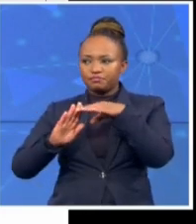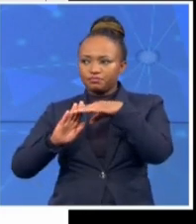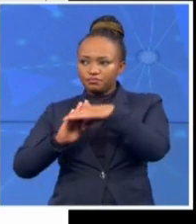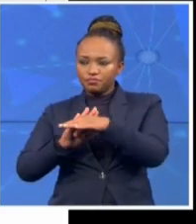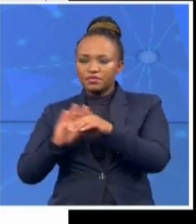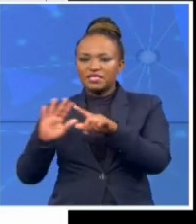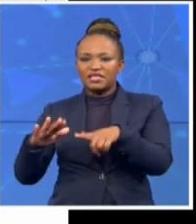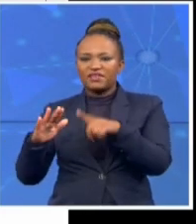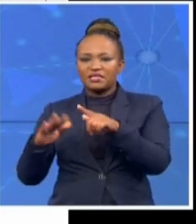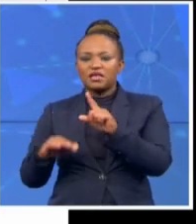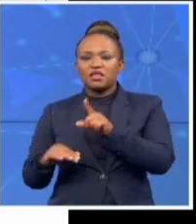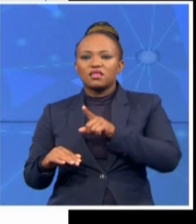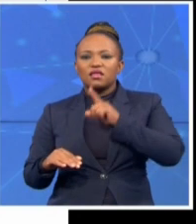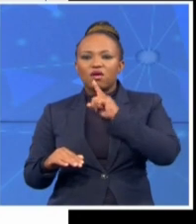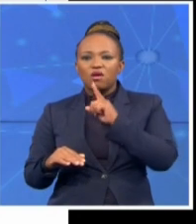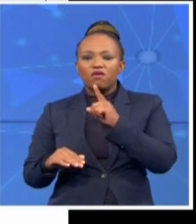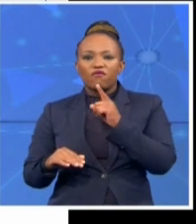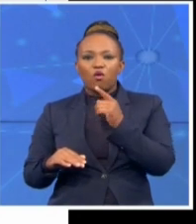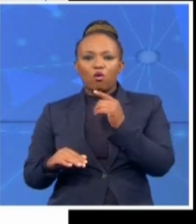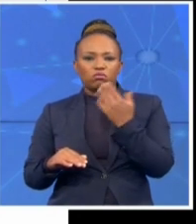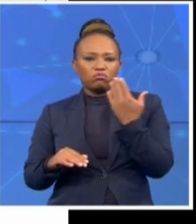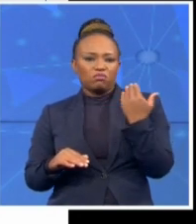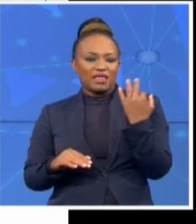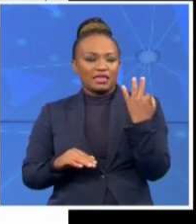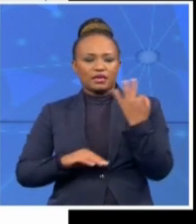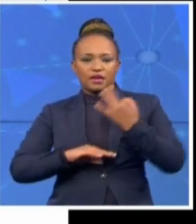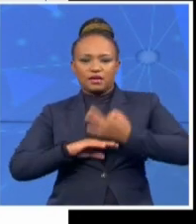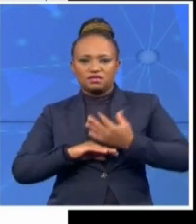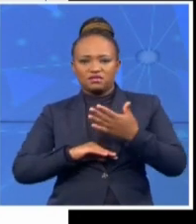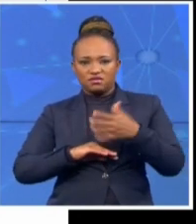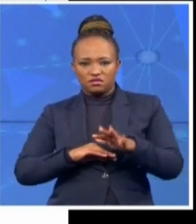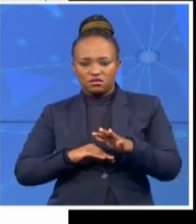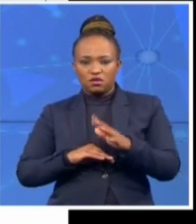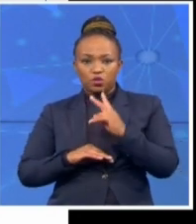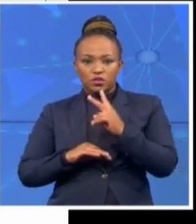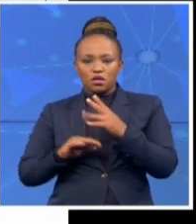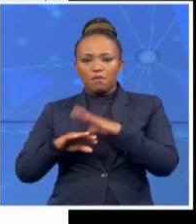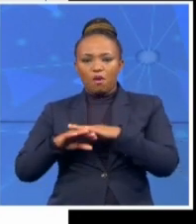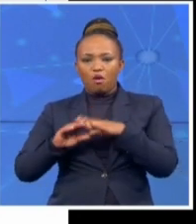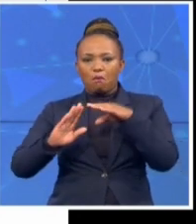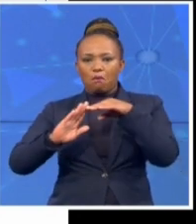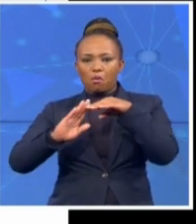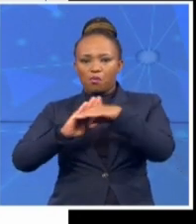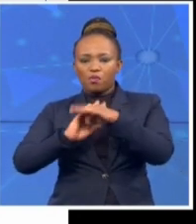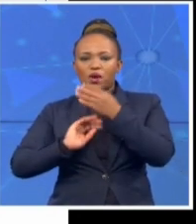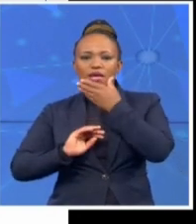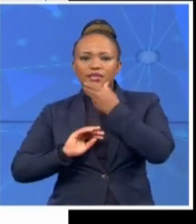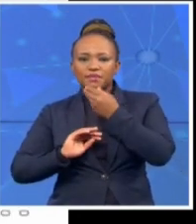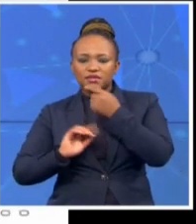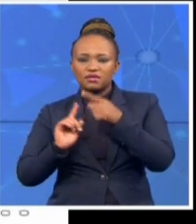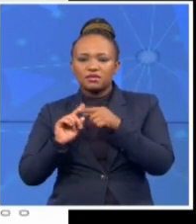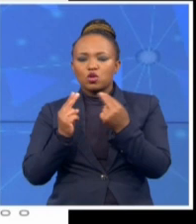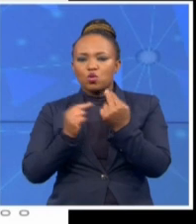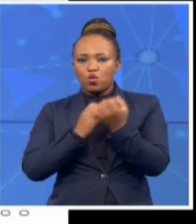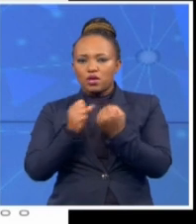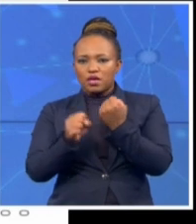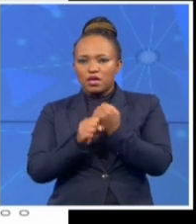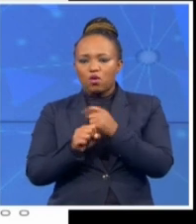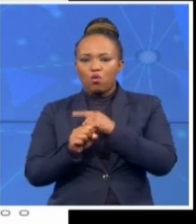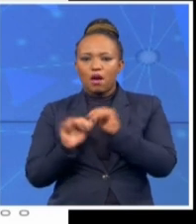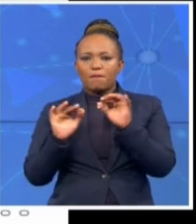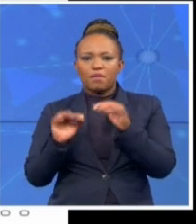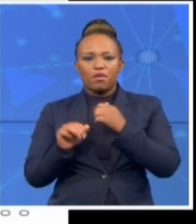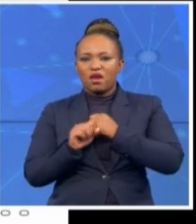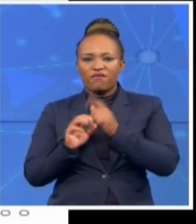days. And you can see the considerable drop down over the Christmas and New Year period as people did not present themselves. All right, there you go,